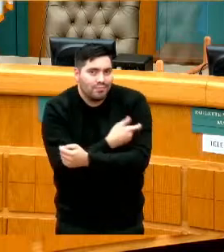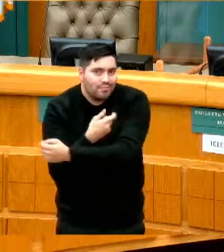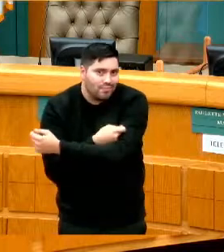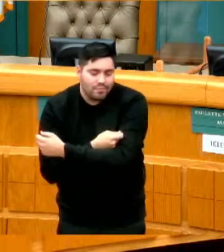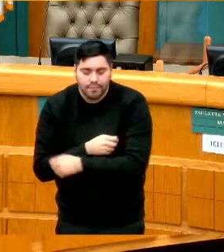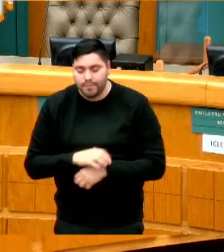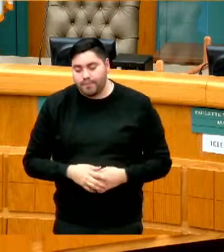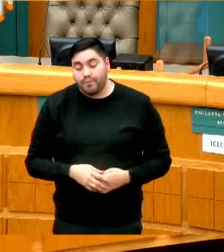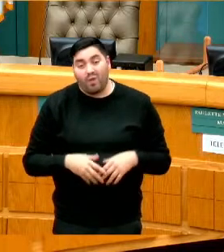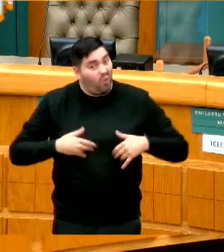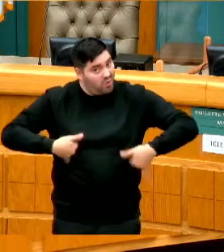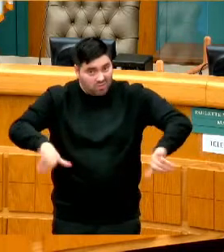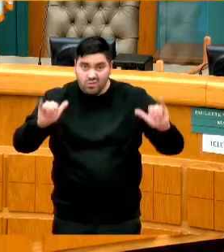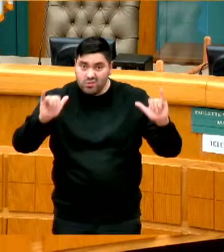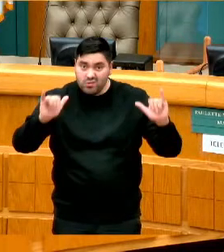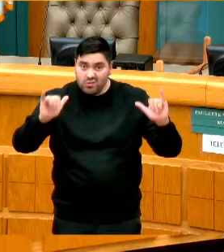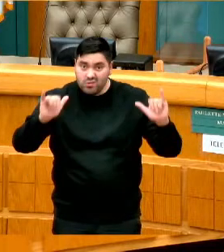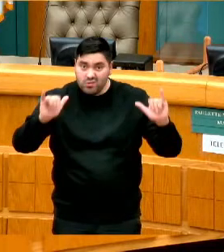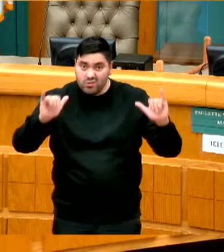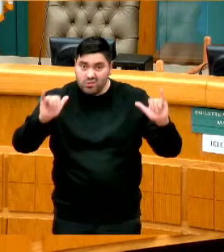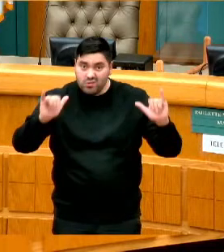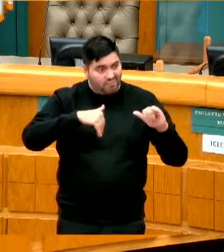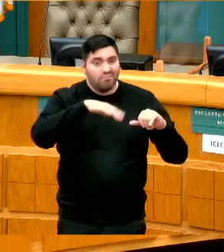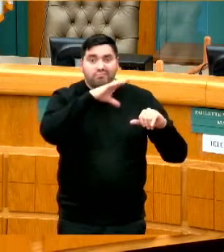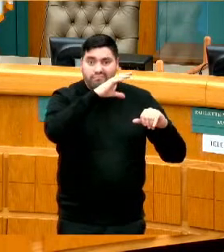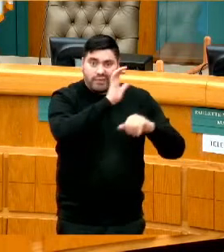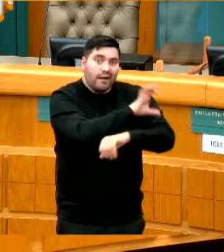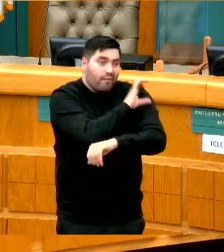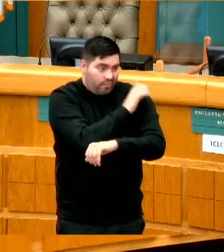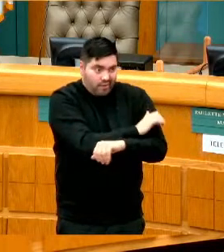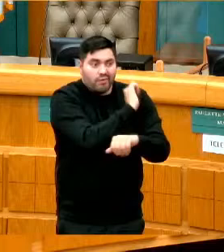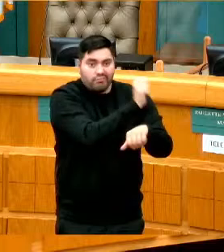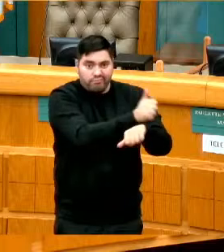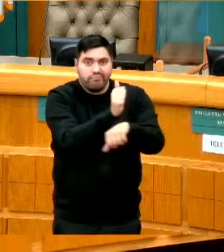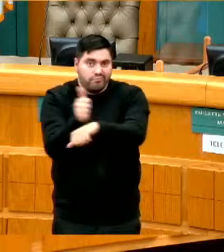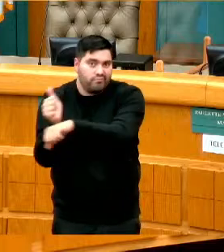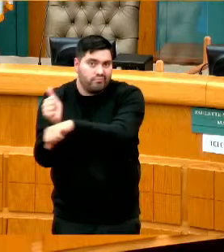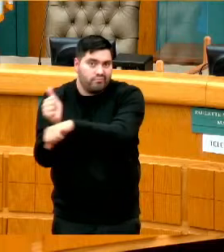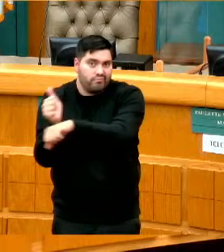host mega vaccination clinics. We schedule over 5,000